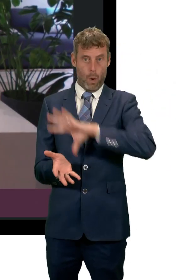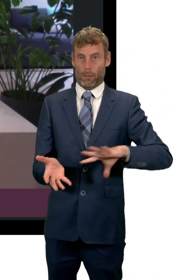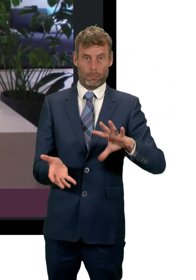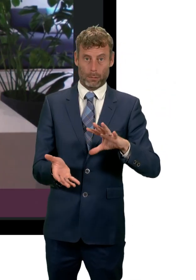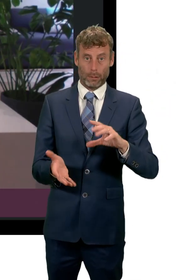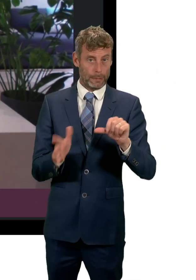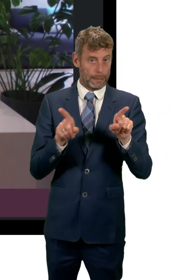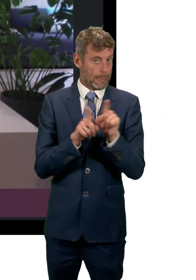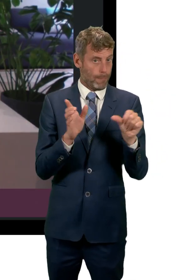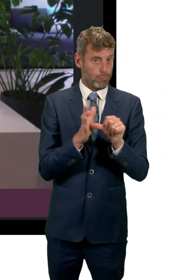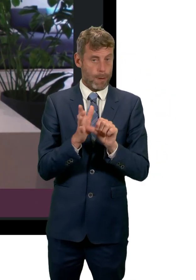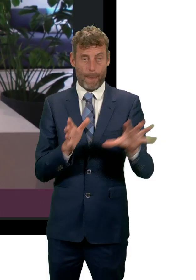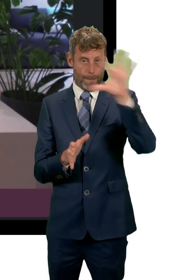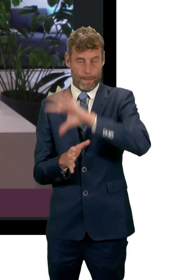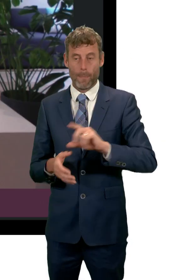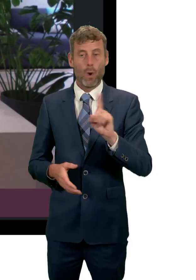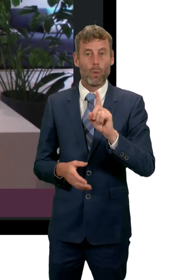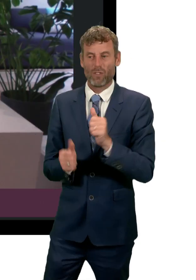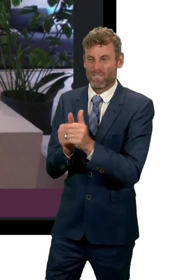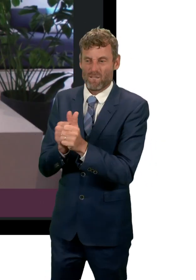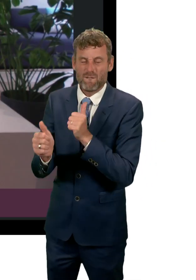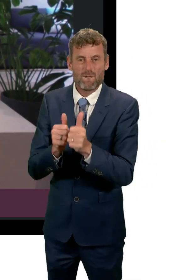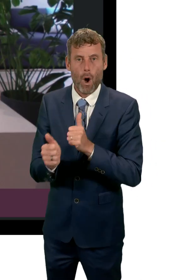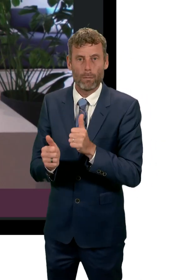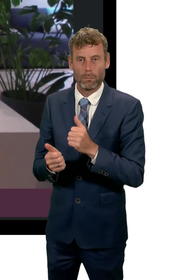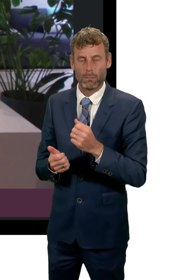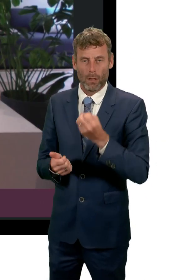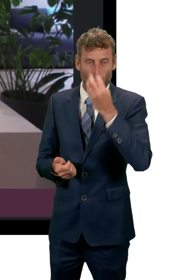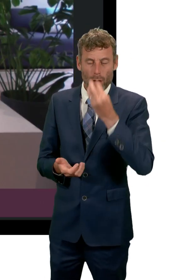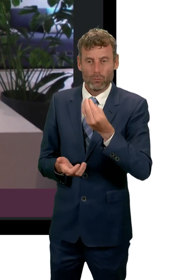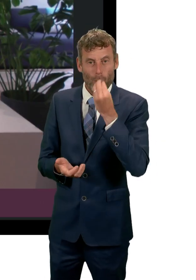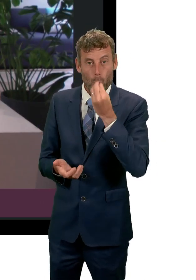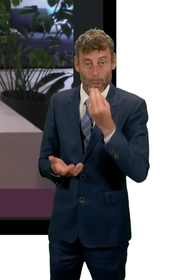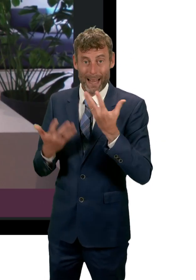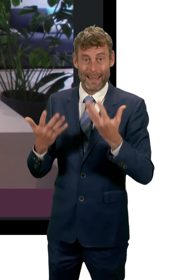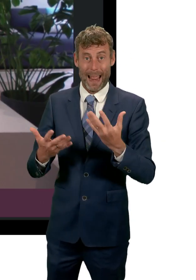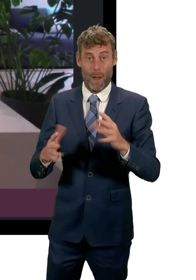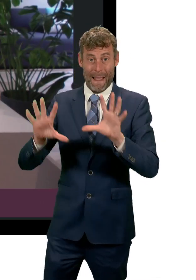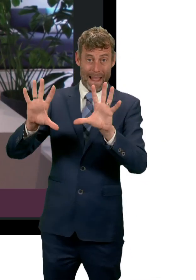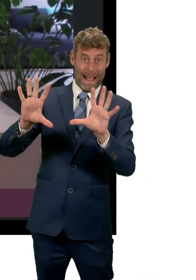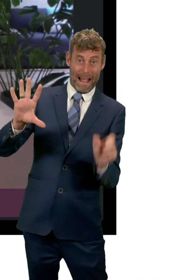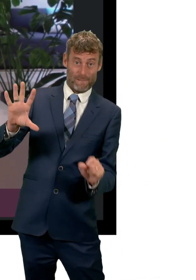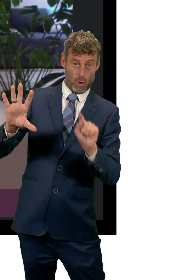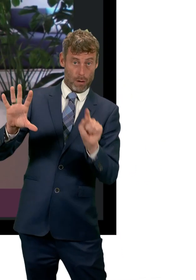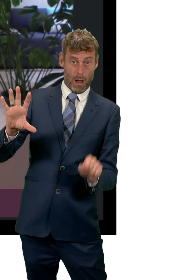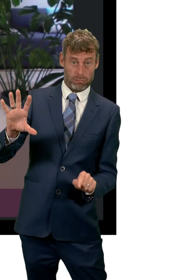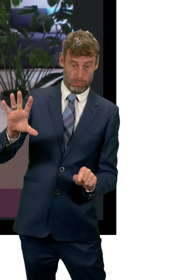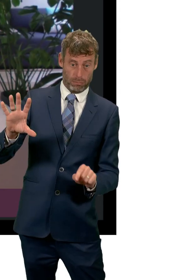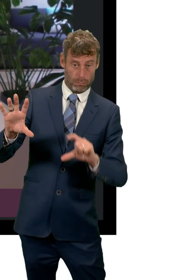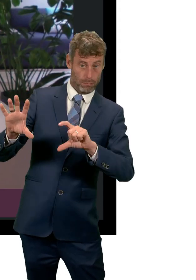with regard to ultra-processed food and junk industries wading into sub-Saharan Africa now, because that's where they're going to be